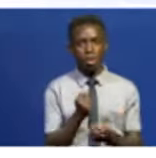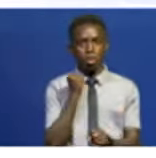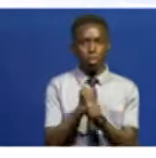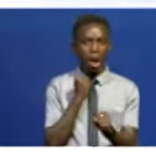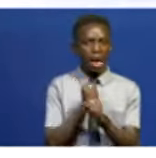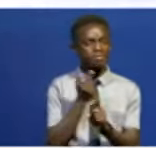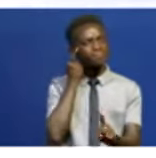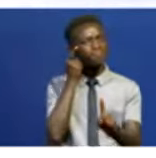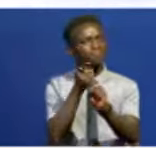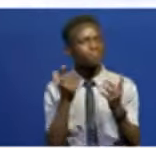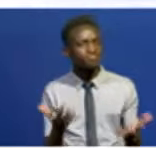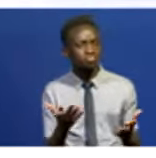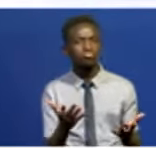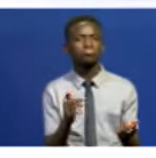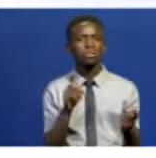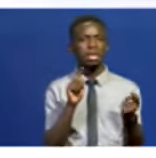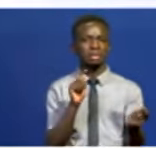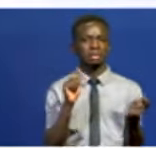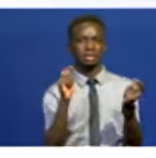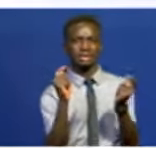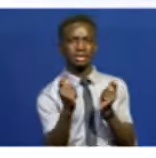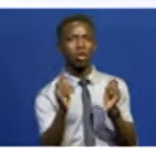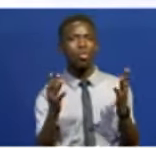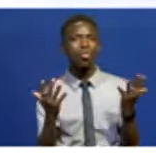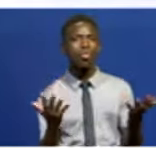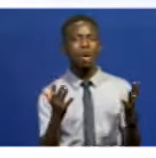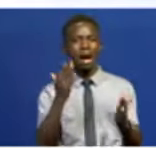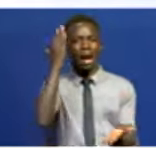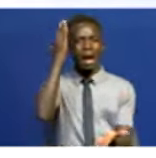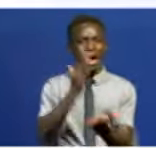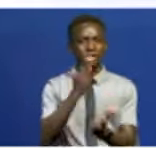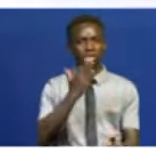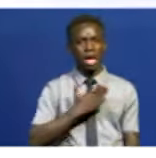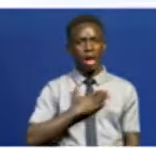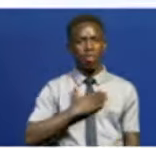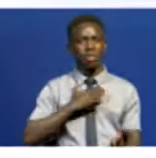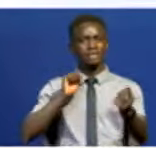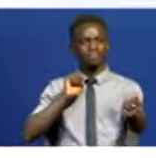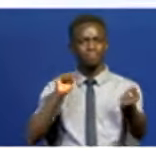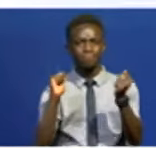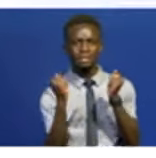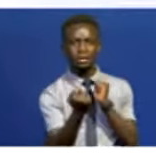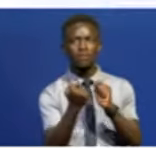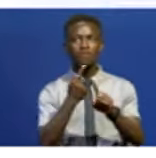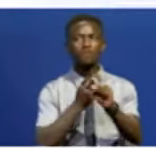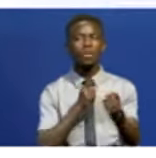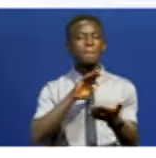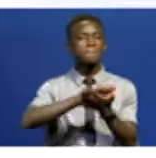transit and to actualize our paradigm shift from being